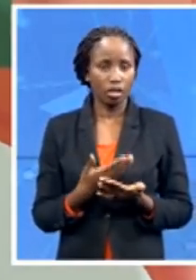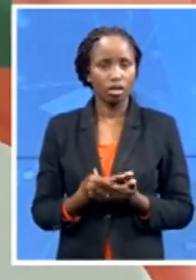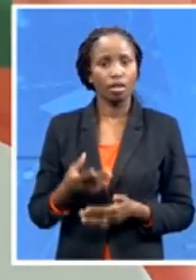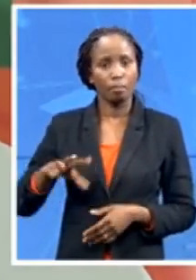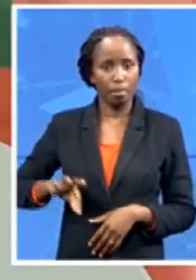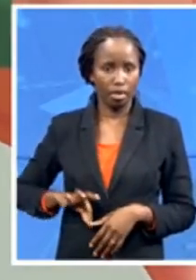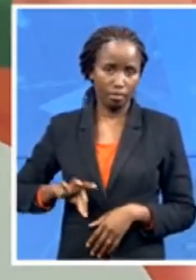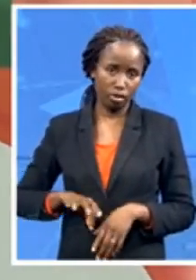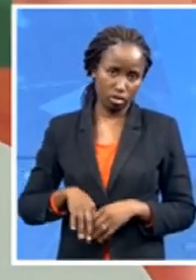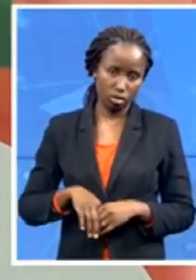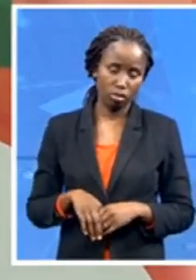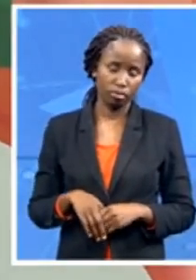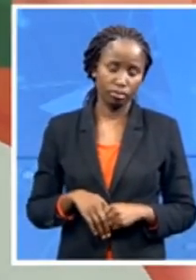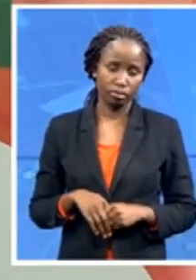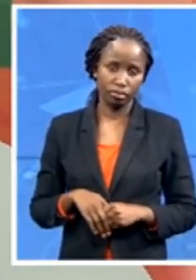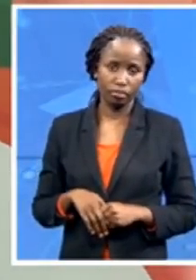Apa siyarojwa.